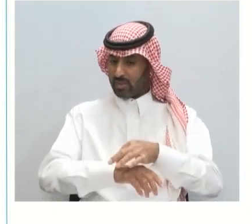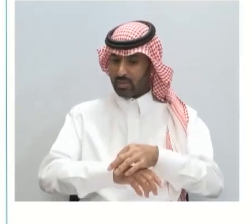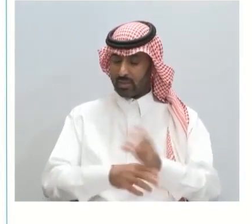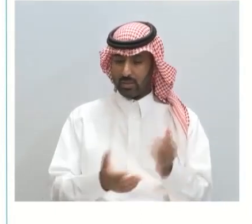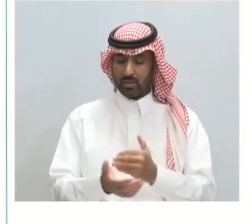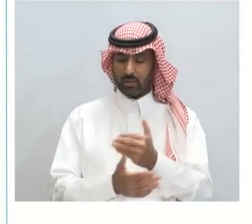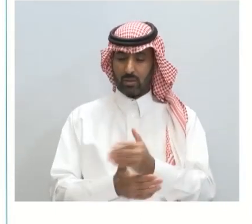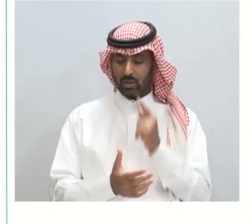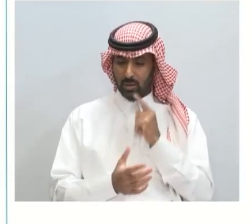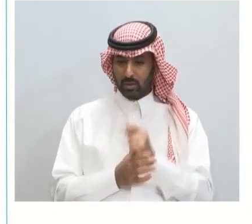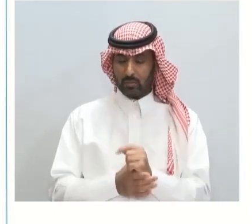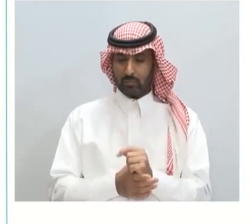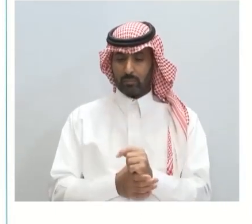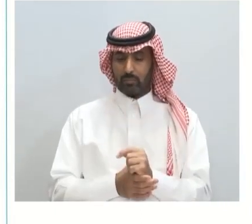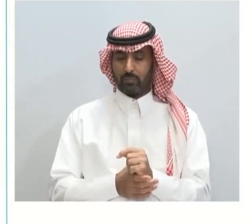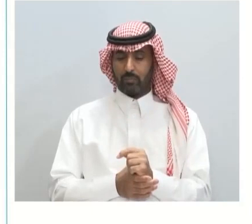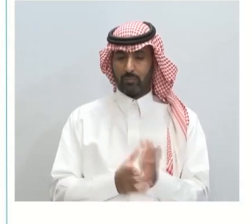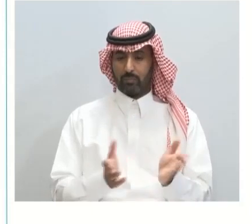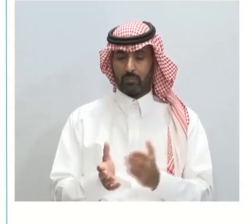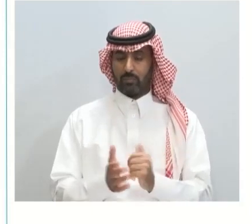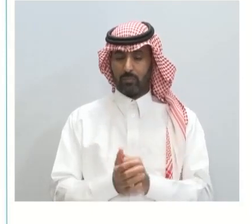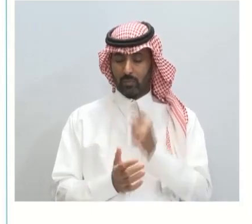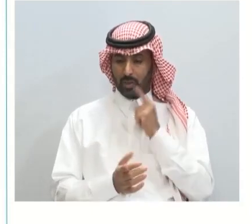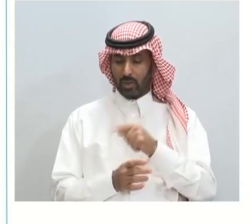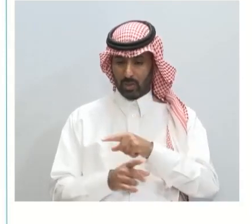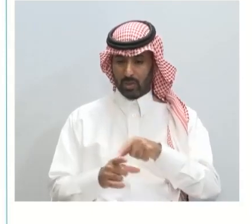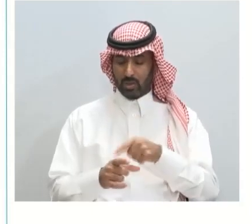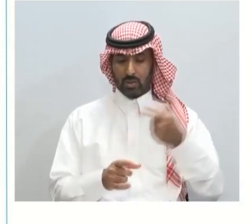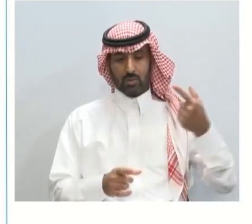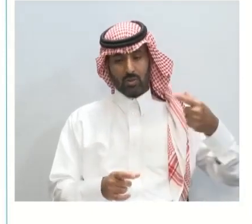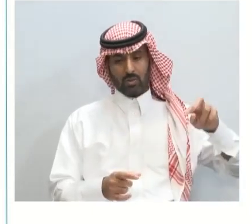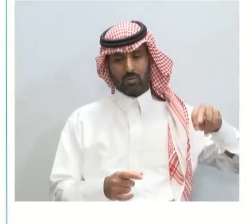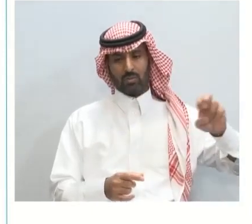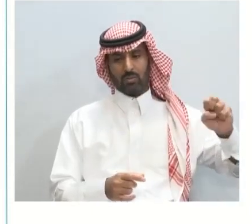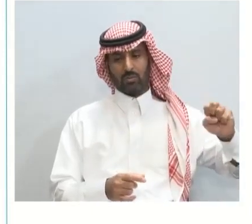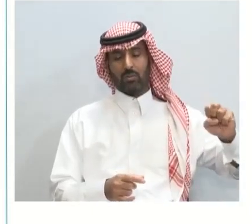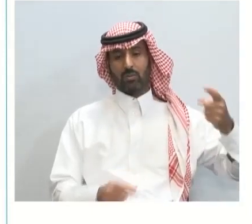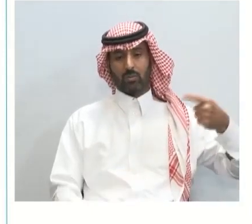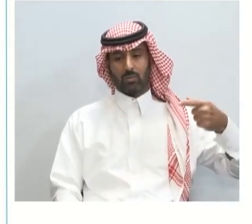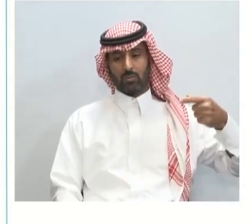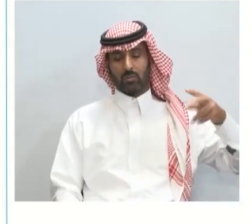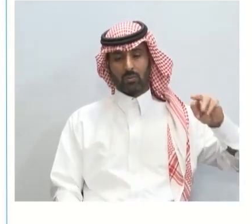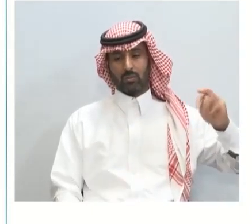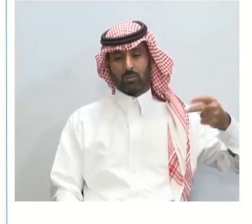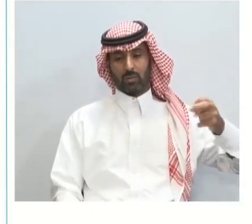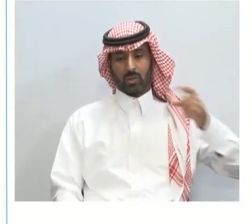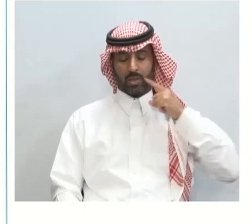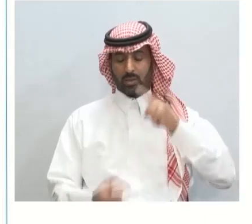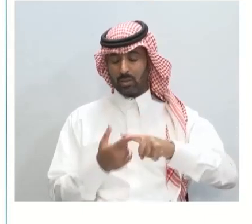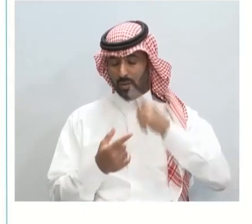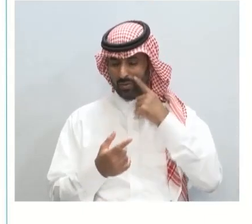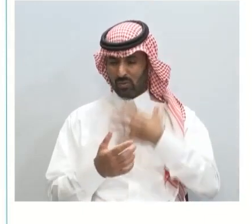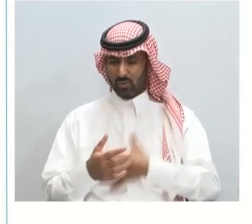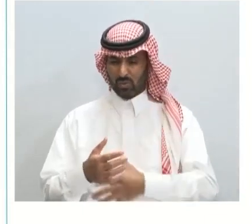disorder, can bring a tremendous sense of relief. Jen Thompson, who recently underwent predictive gene testing for colon